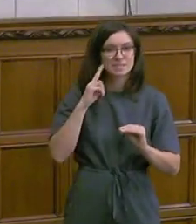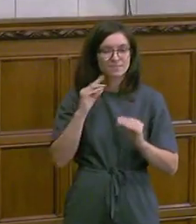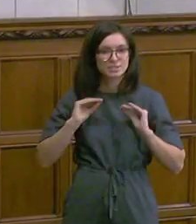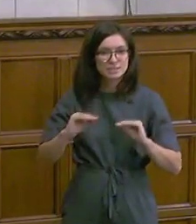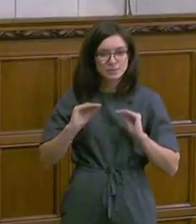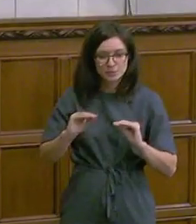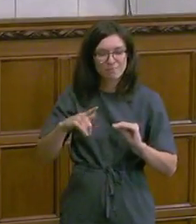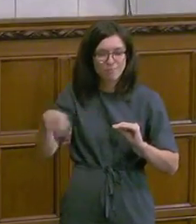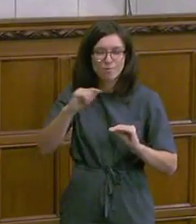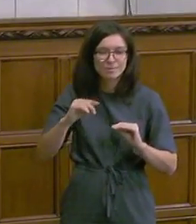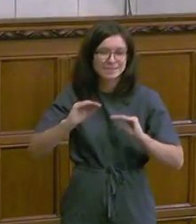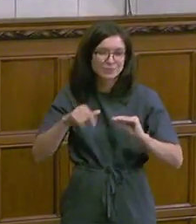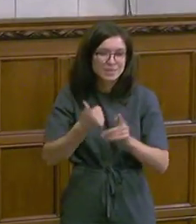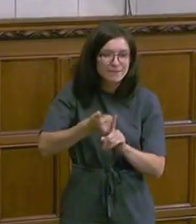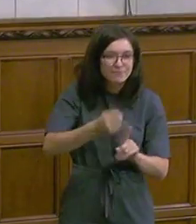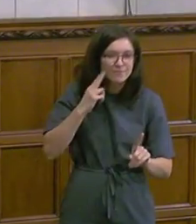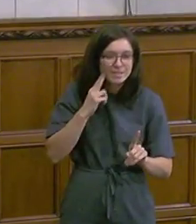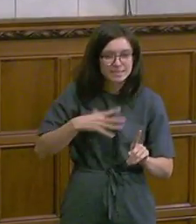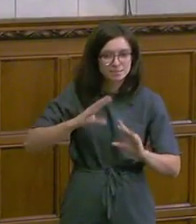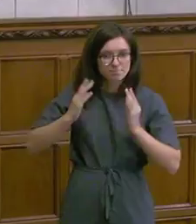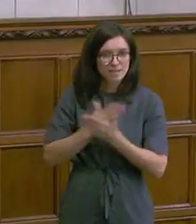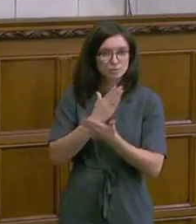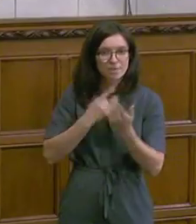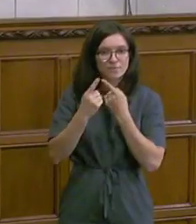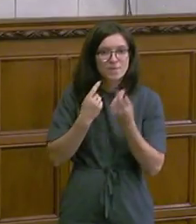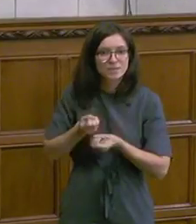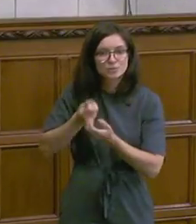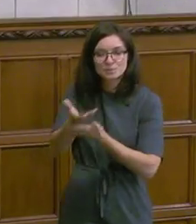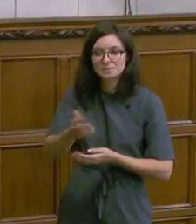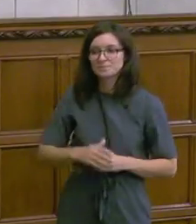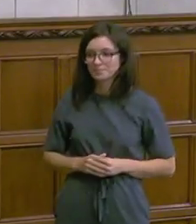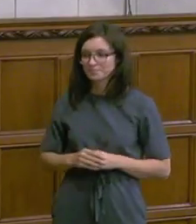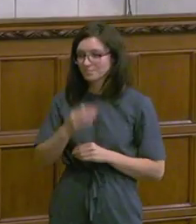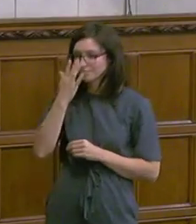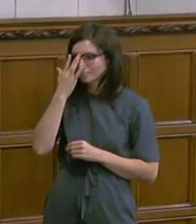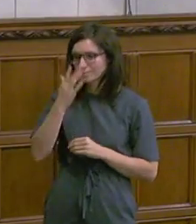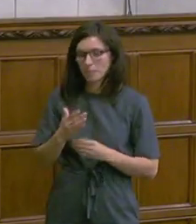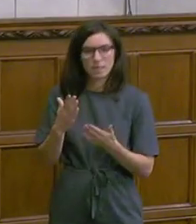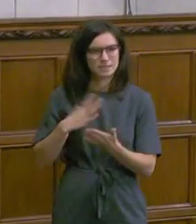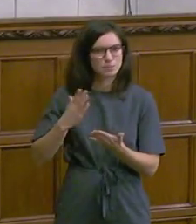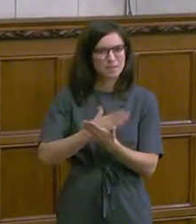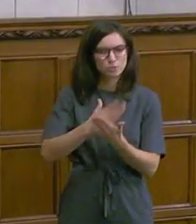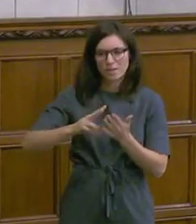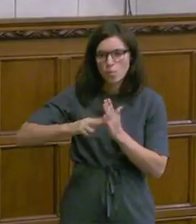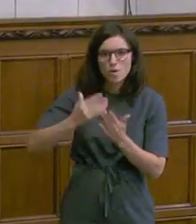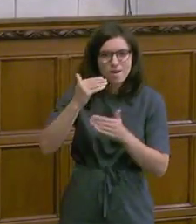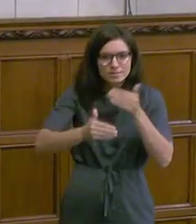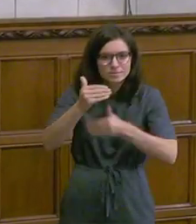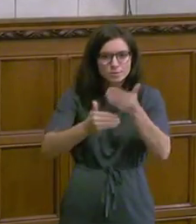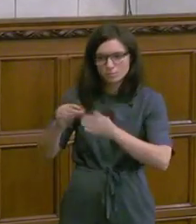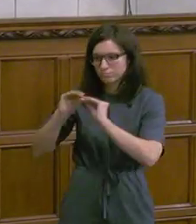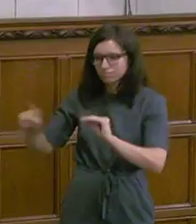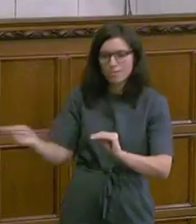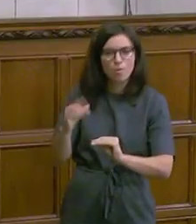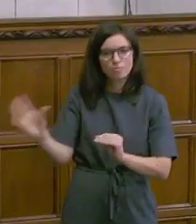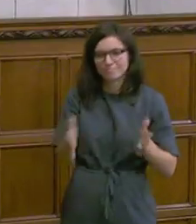would also allow for one-to-one tuition, if required, and organised specialist technology for the pupils. Those teachers help the children to integrate, and they help the